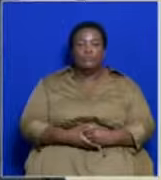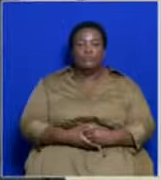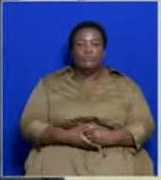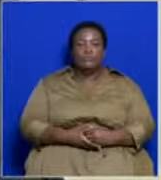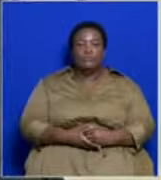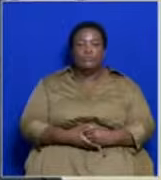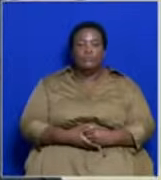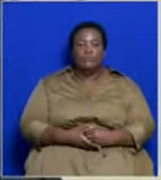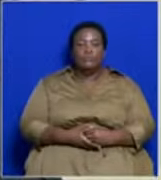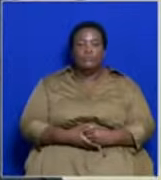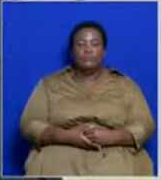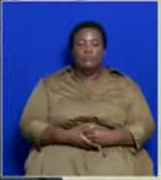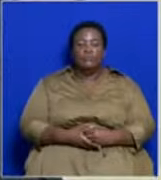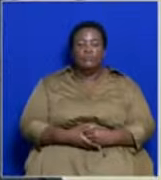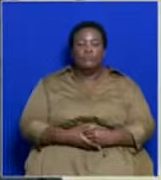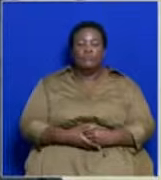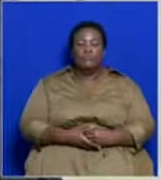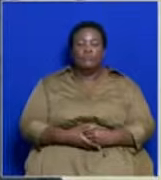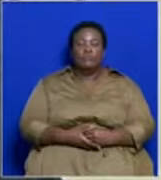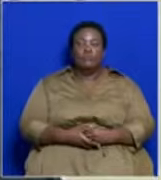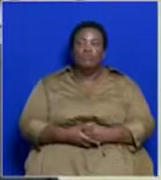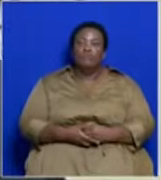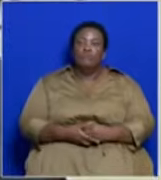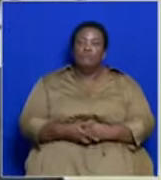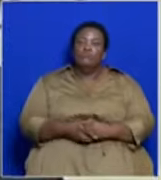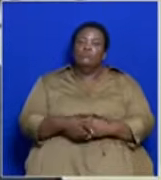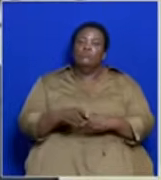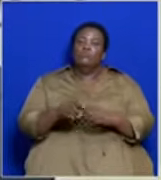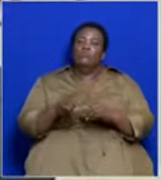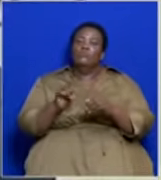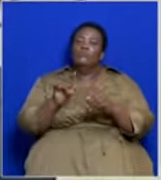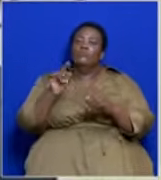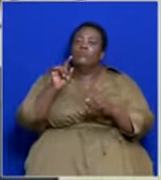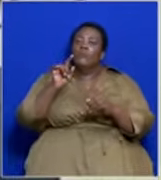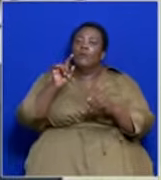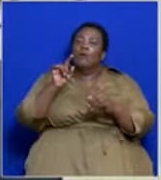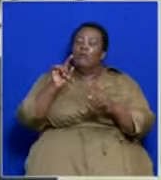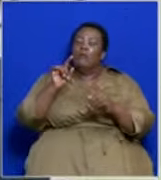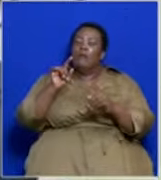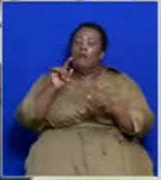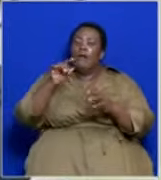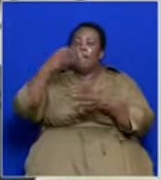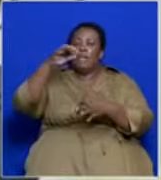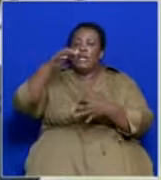Top right corner and marked in red 250, the page number.